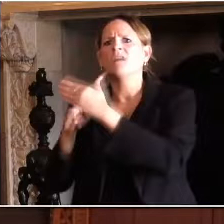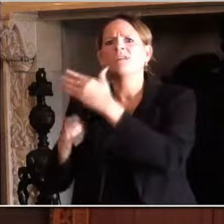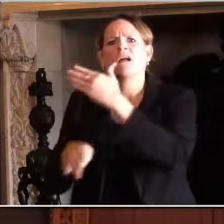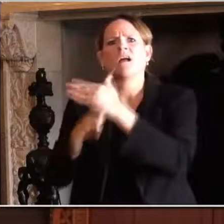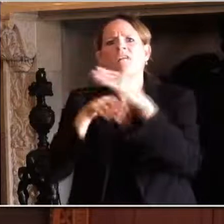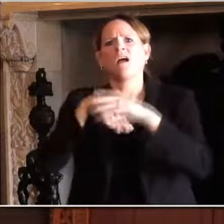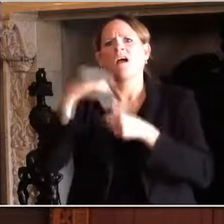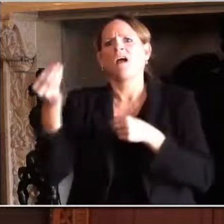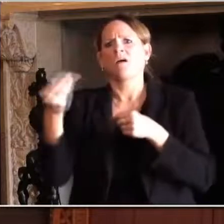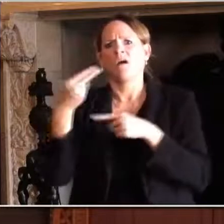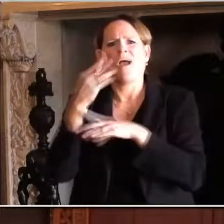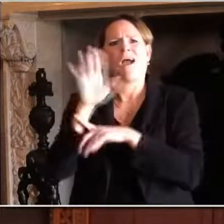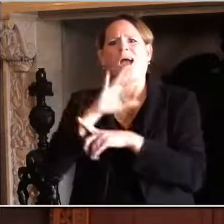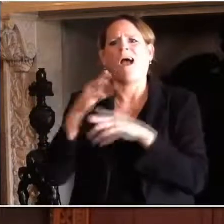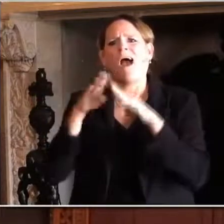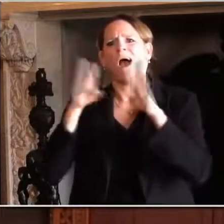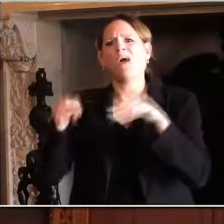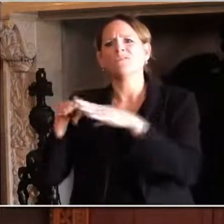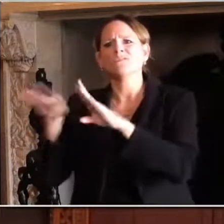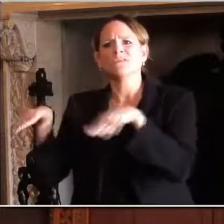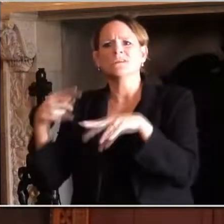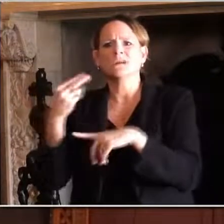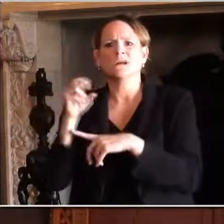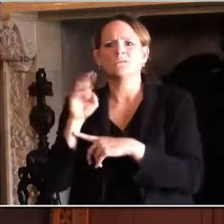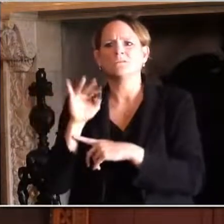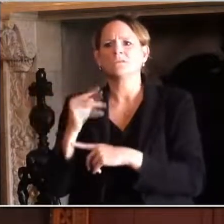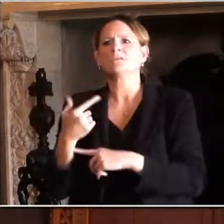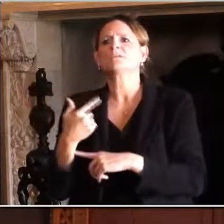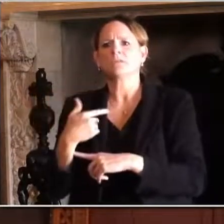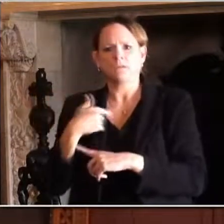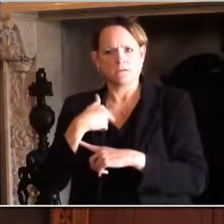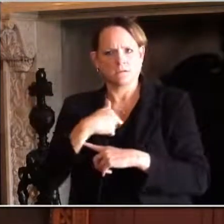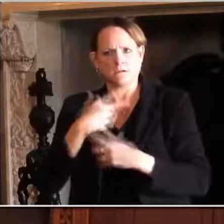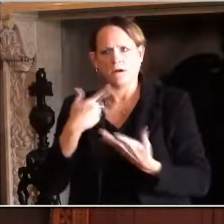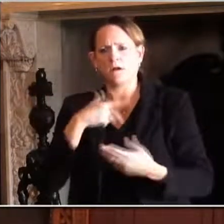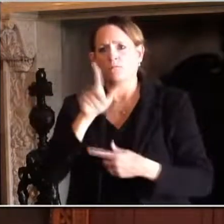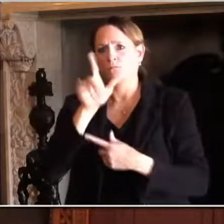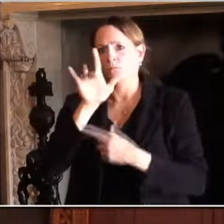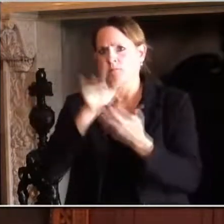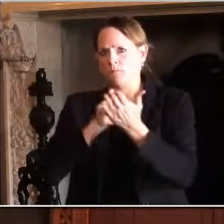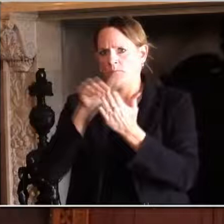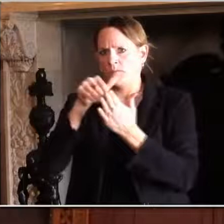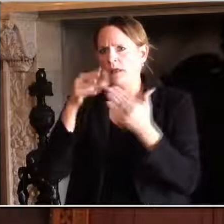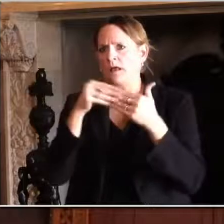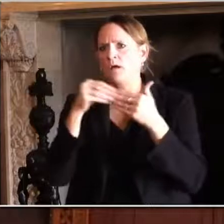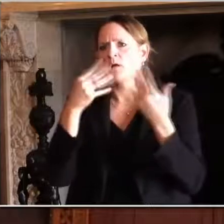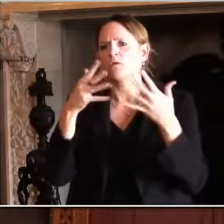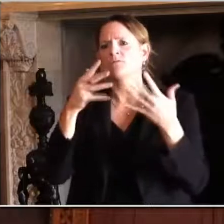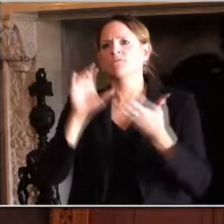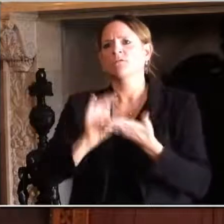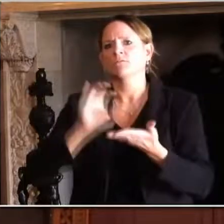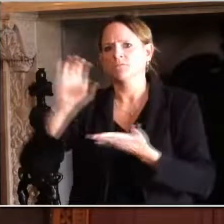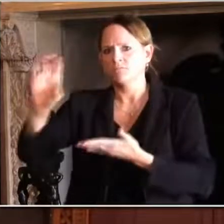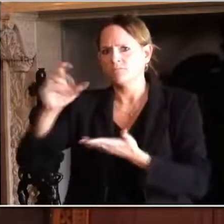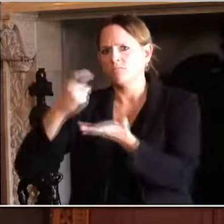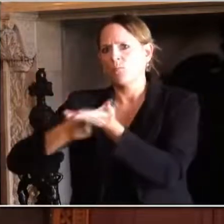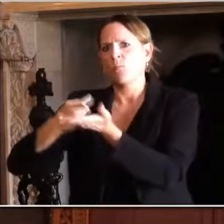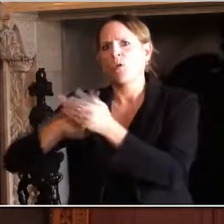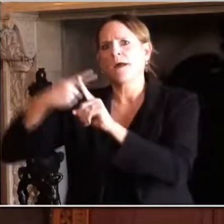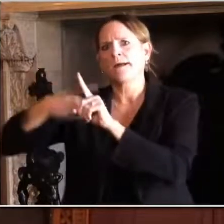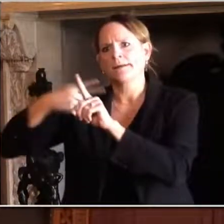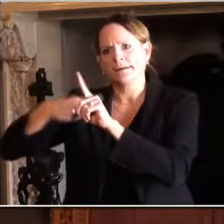think, $25 million into a rental assistance program that will get money to